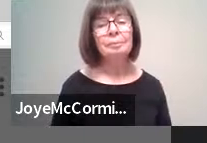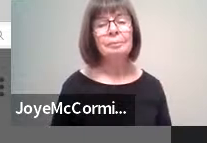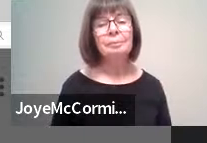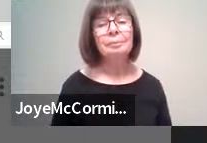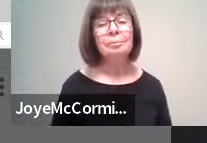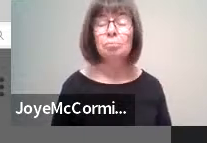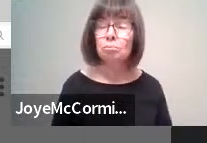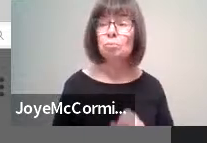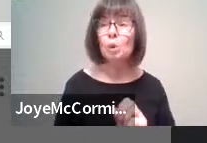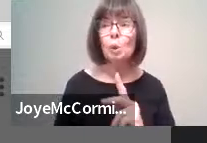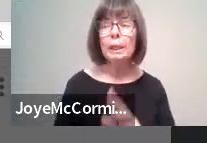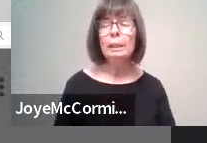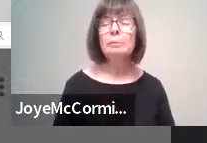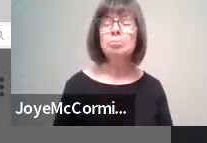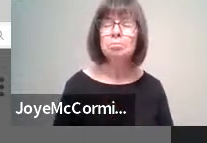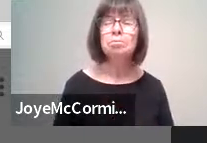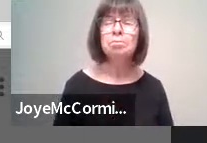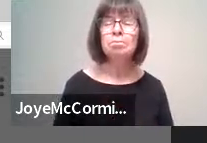Okay.